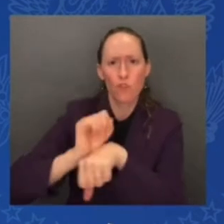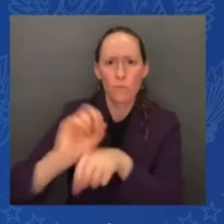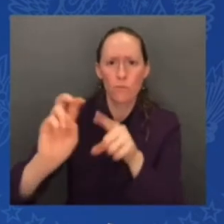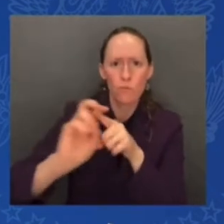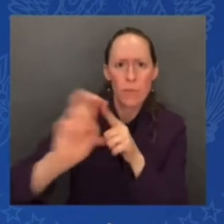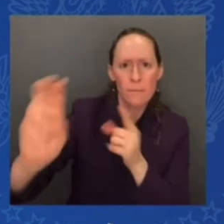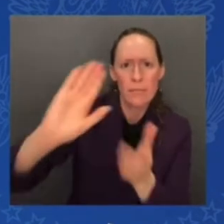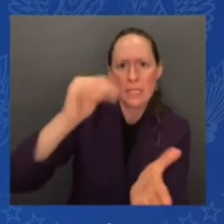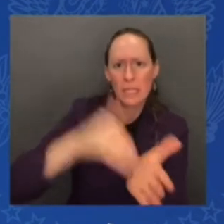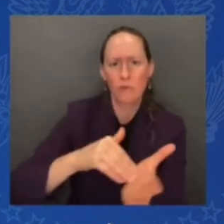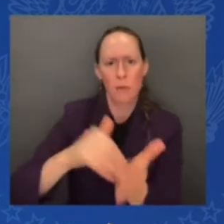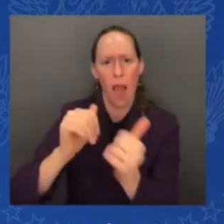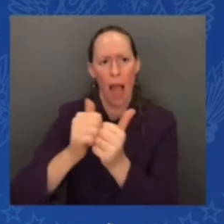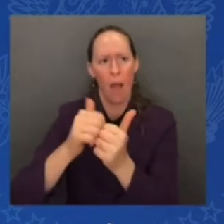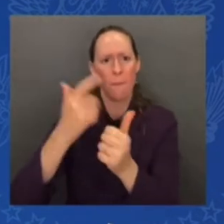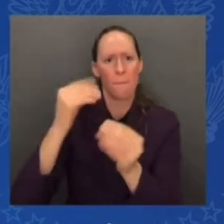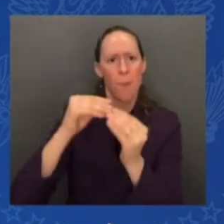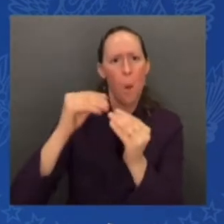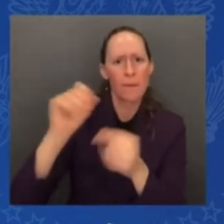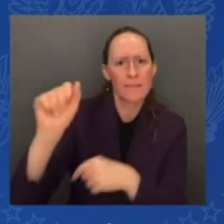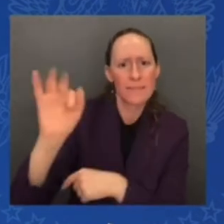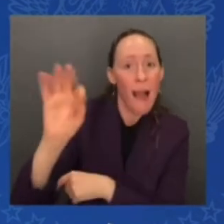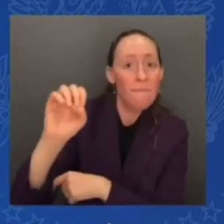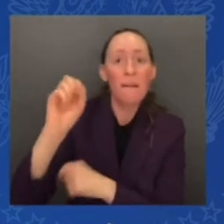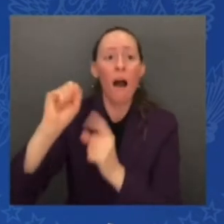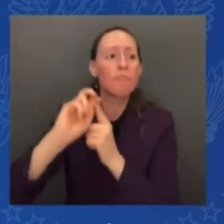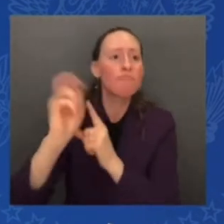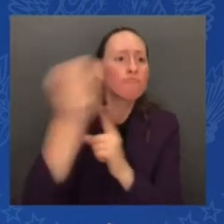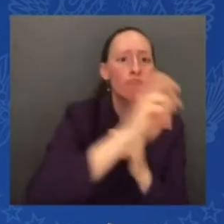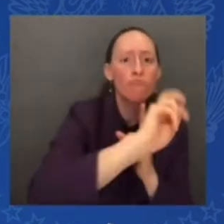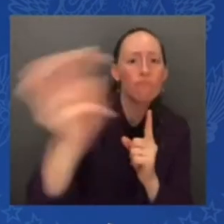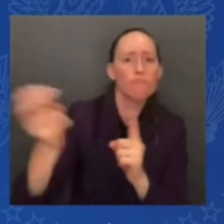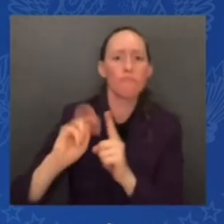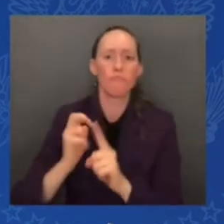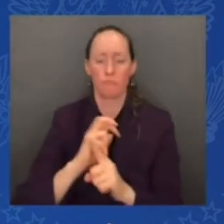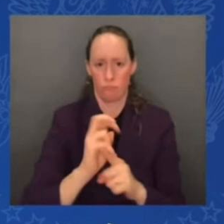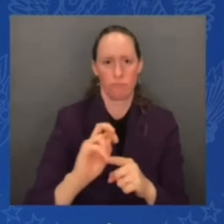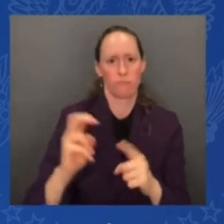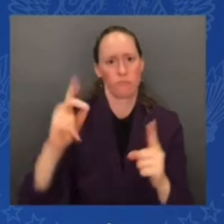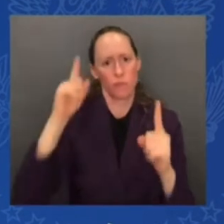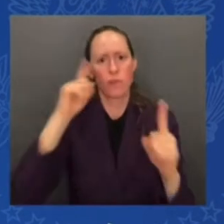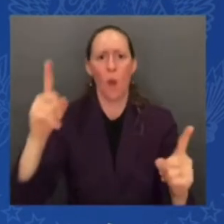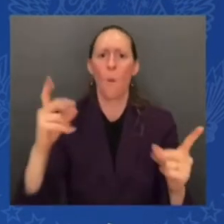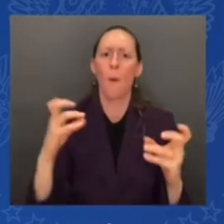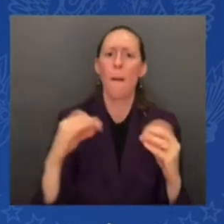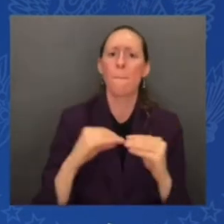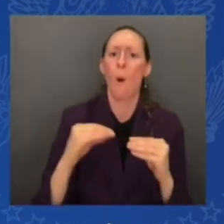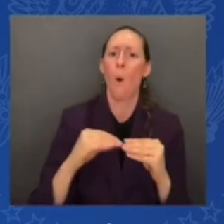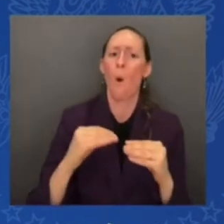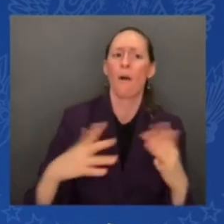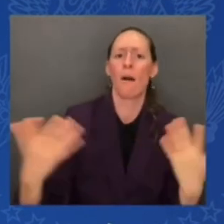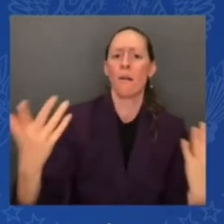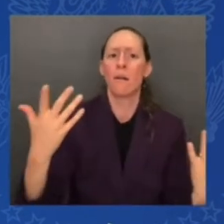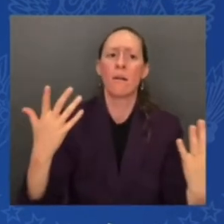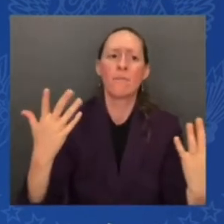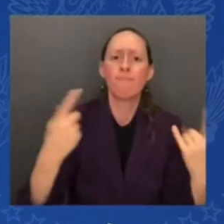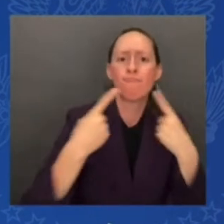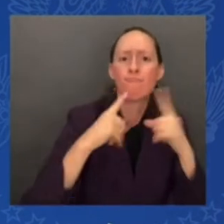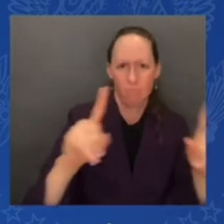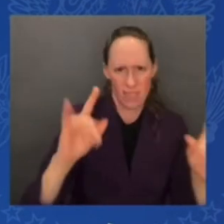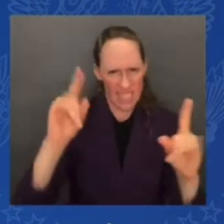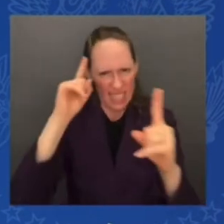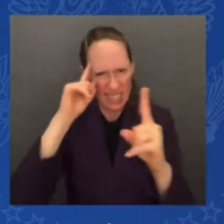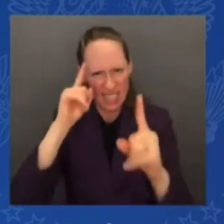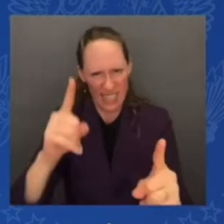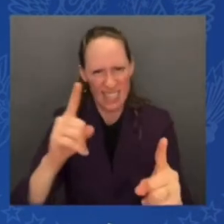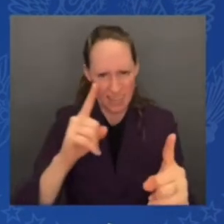area into a vibrant community hub. We're investing $160 million in eastern New Mexico rural water system to